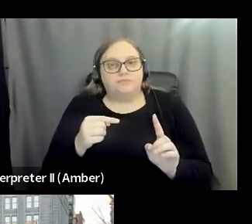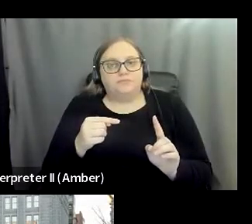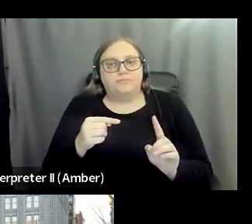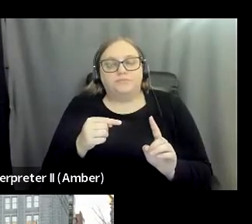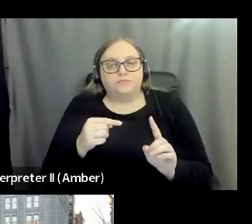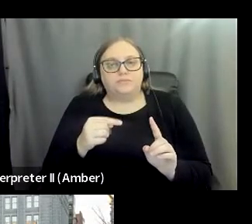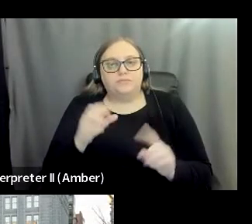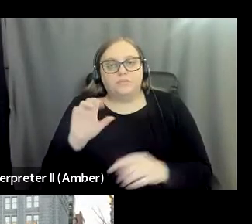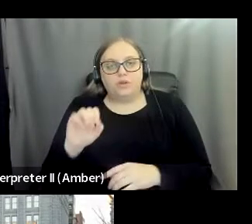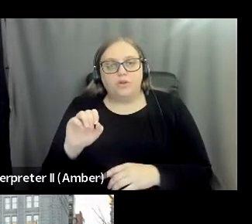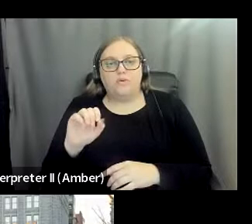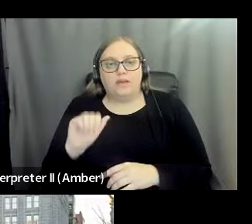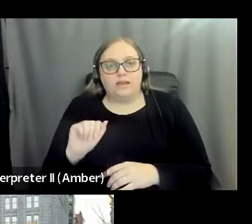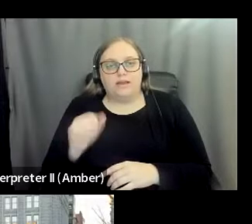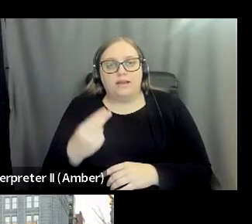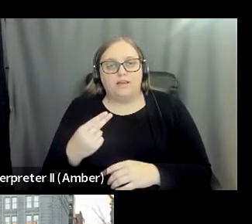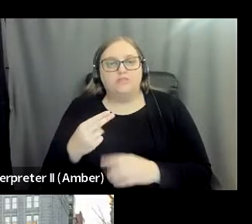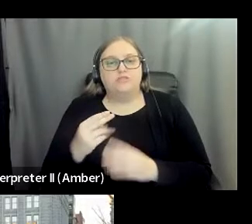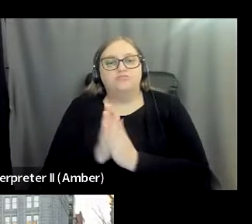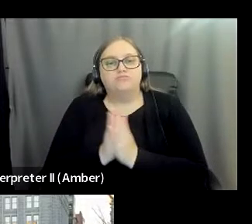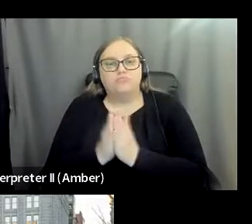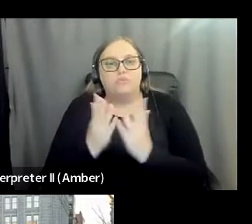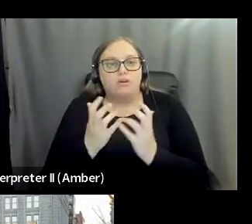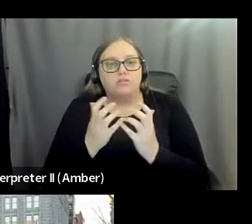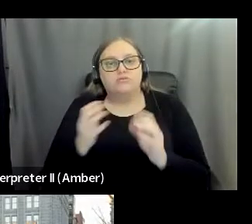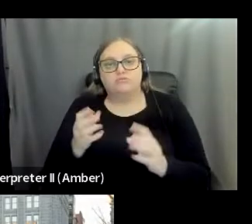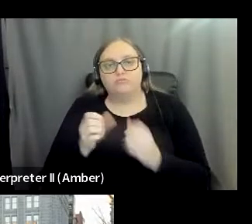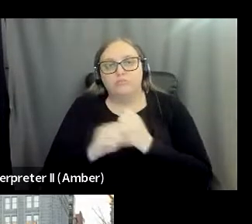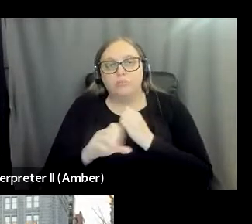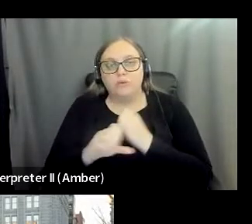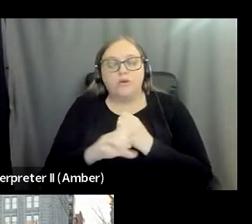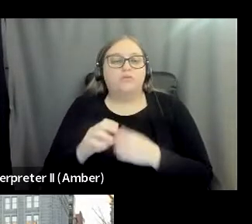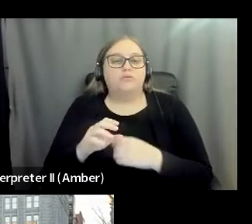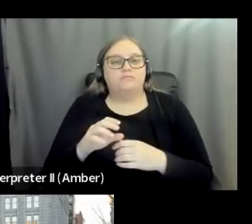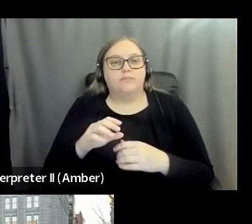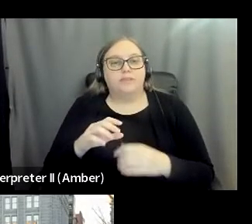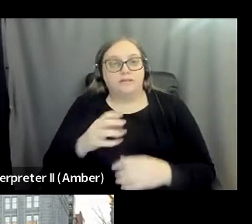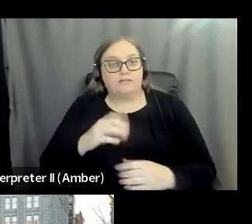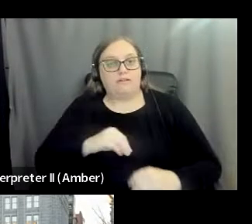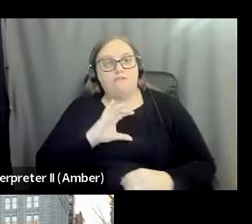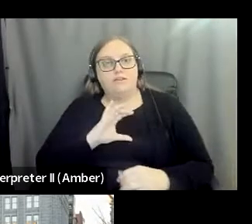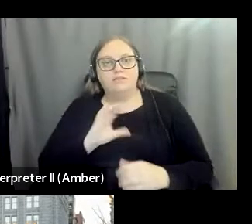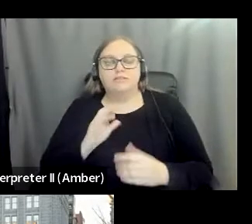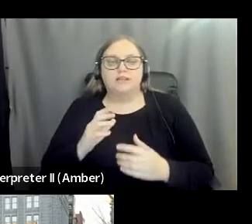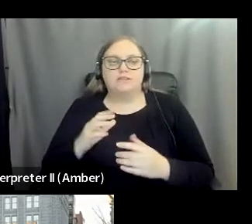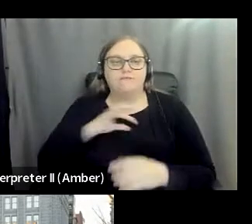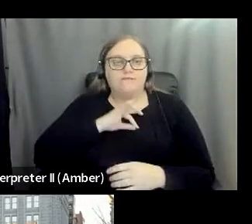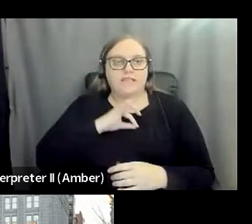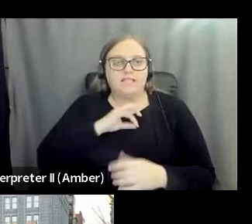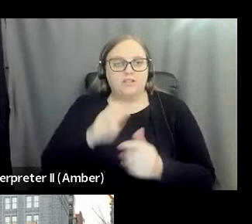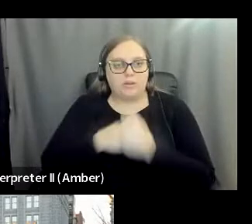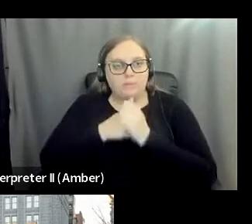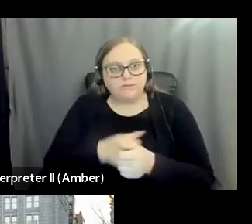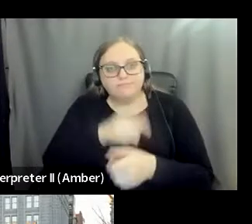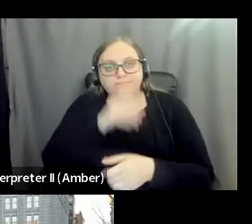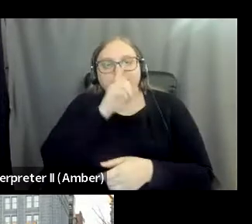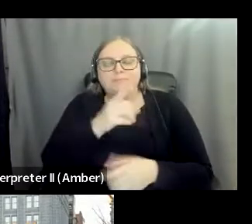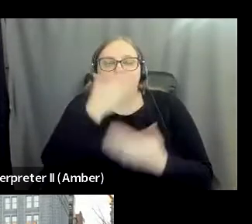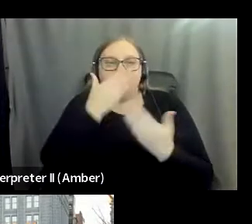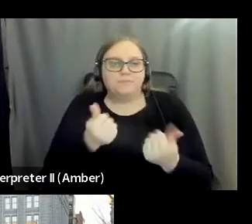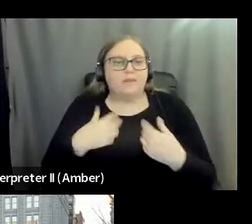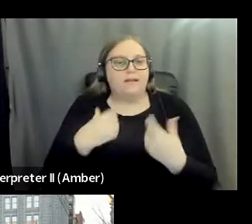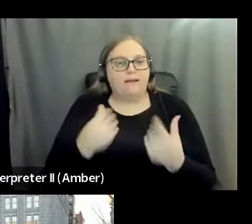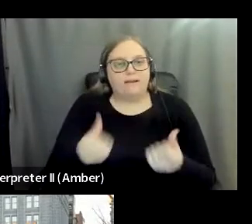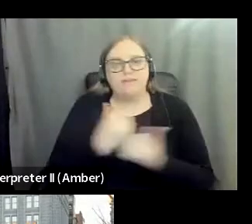the OAH fosters public confidence and promotes higher levels of voluntary compliance that ensure better health, safety, and